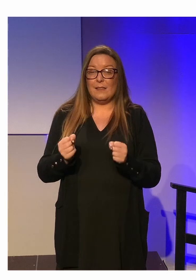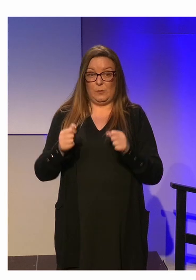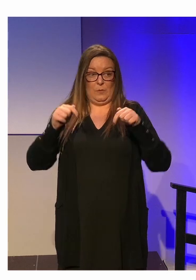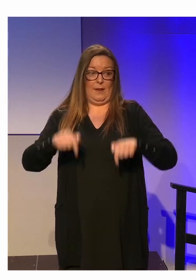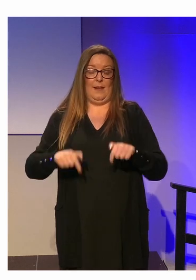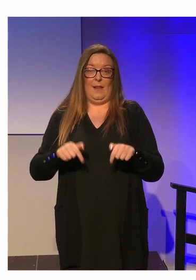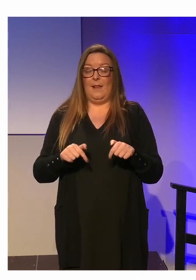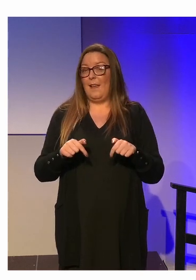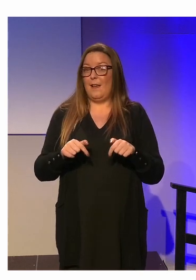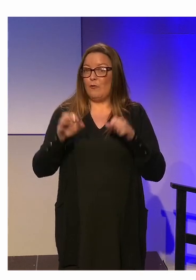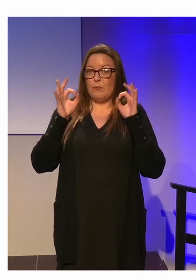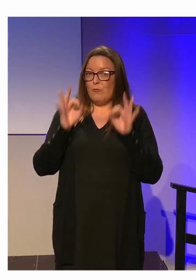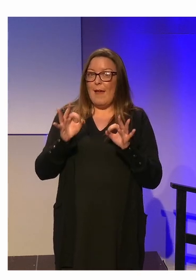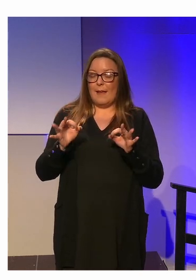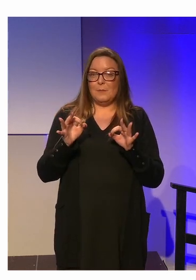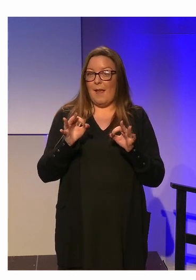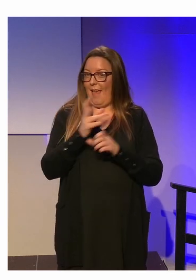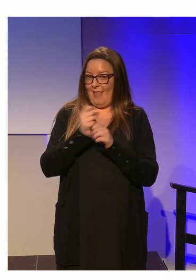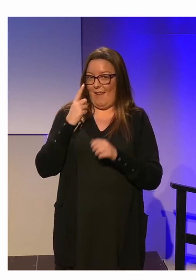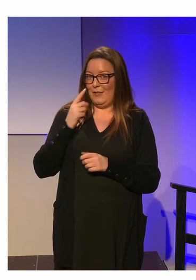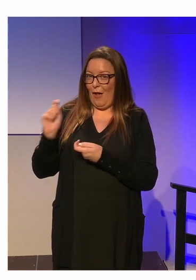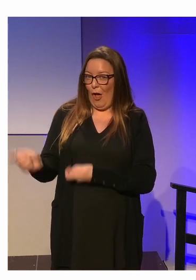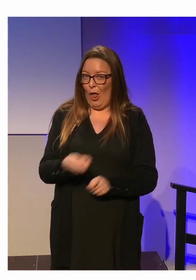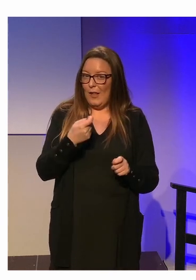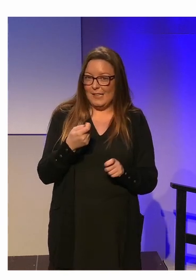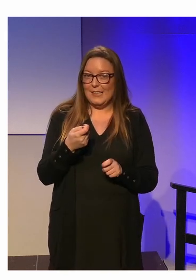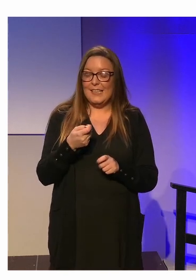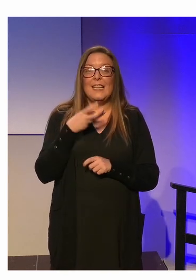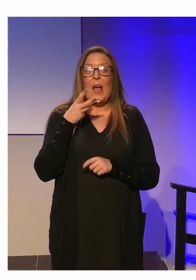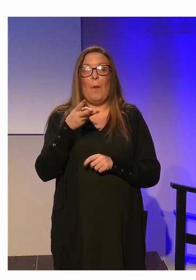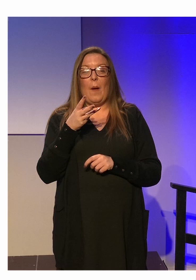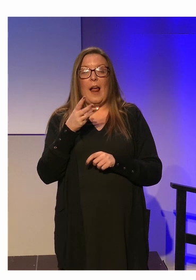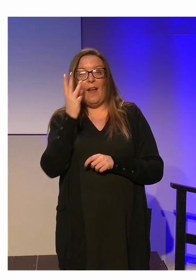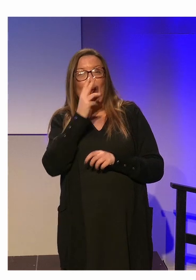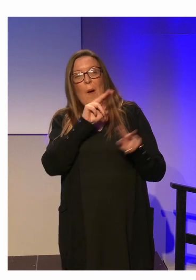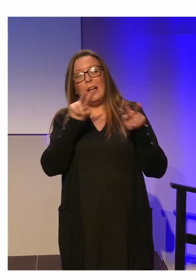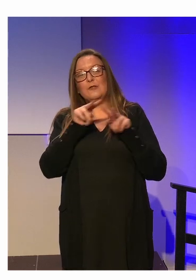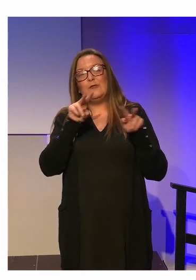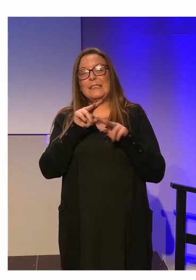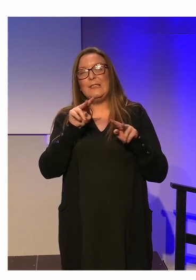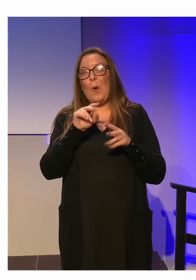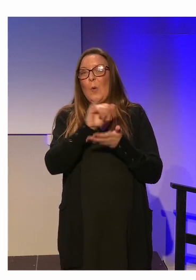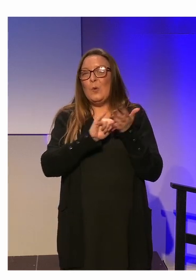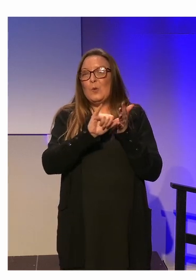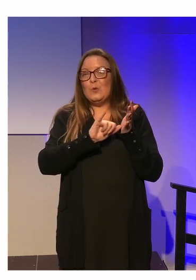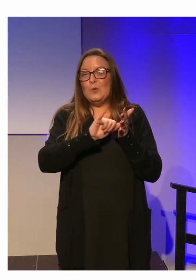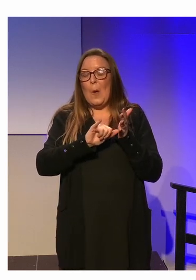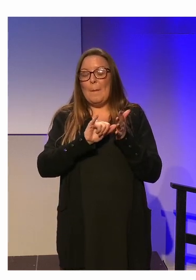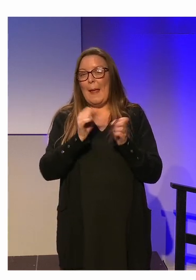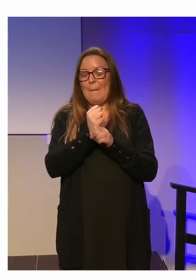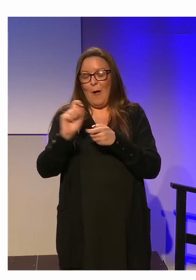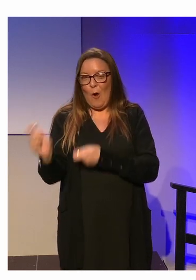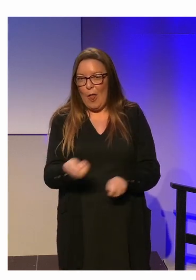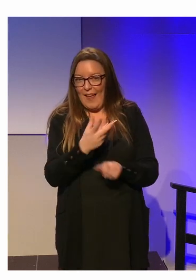facility. I've never seen hurling. The second I get to YouTube, I'm getting into that. I mean, I cannot wait. It looks